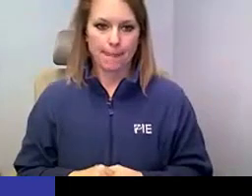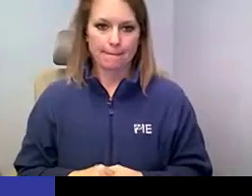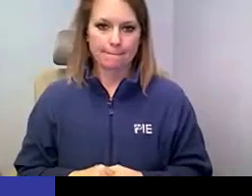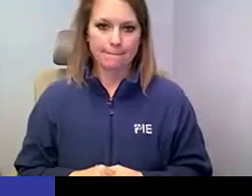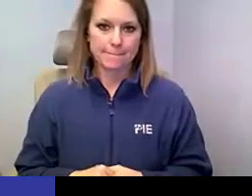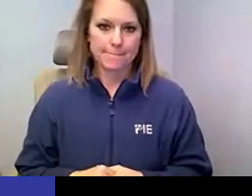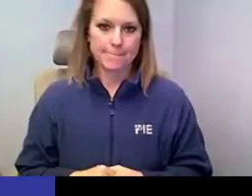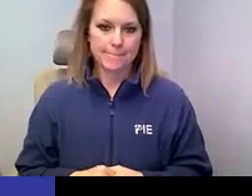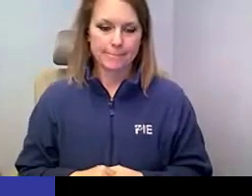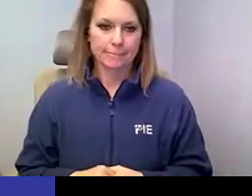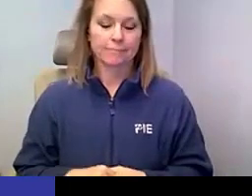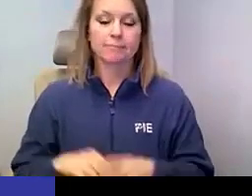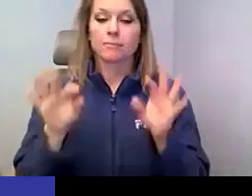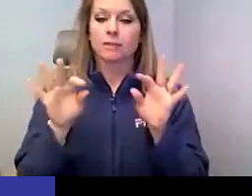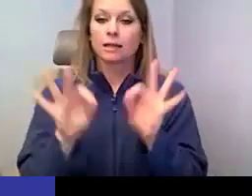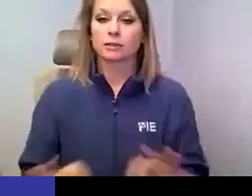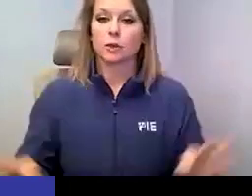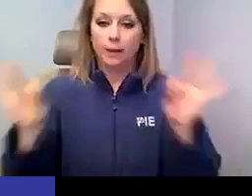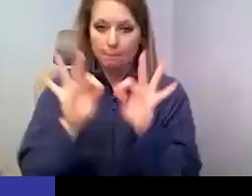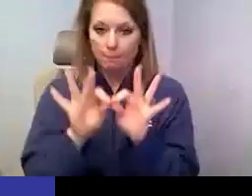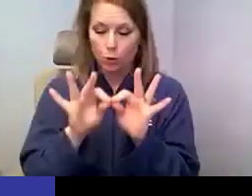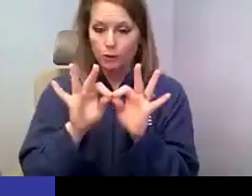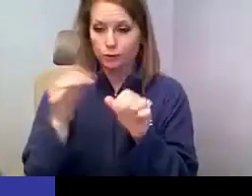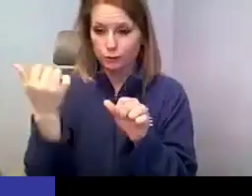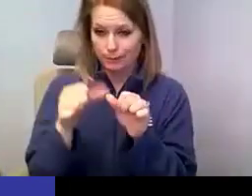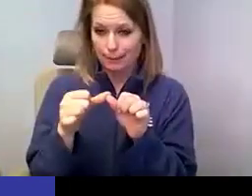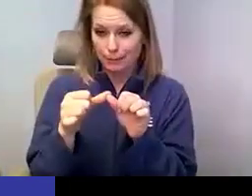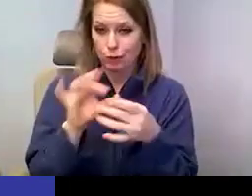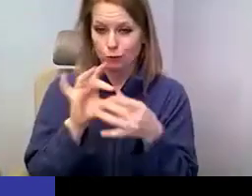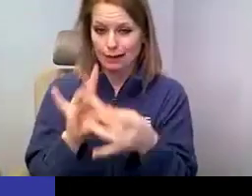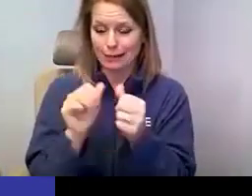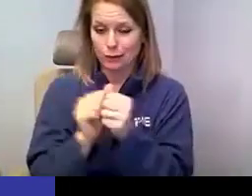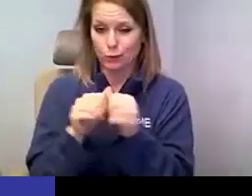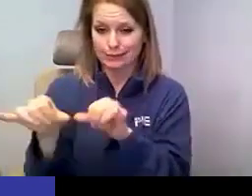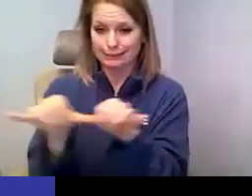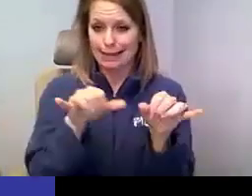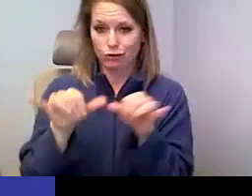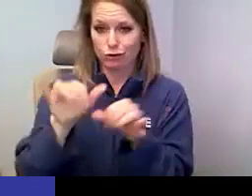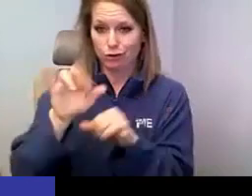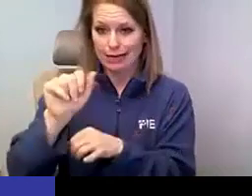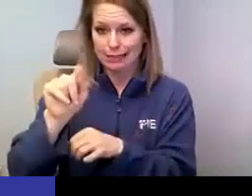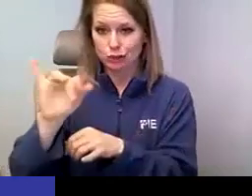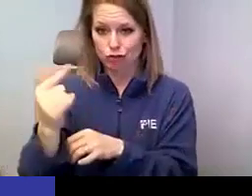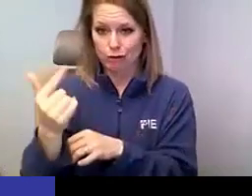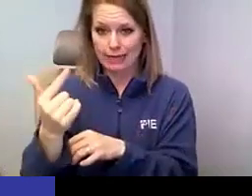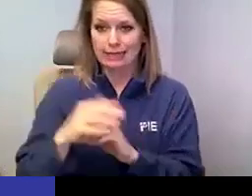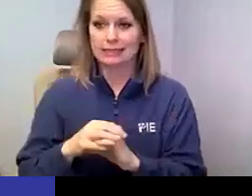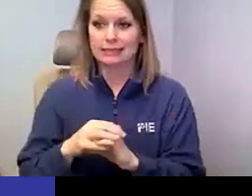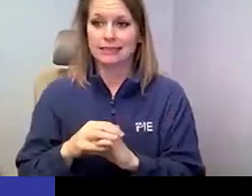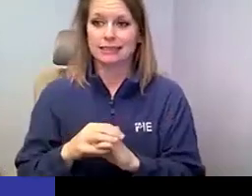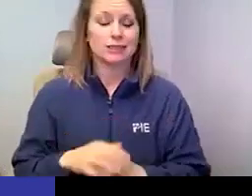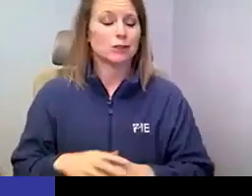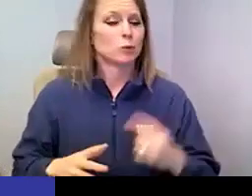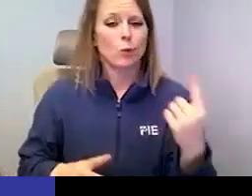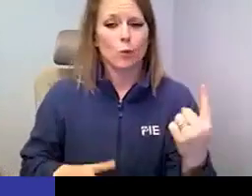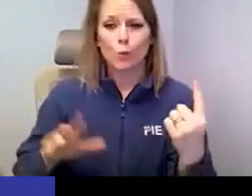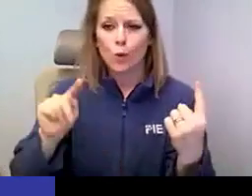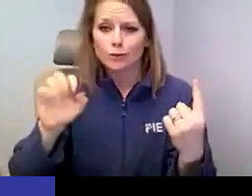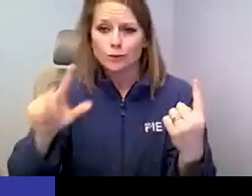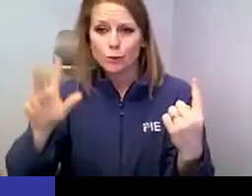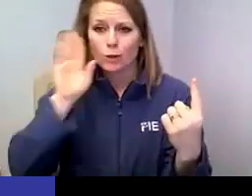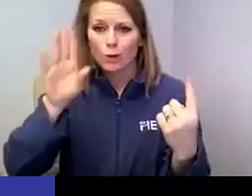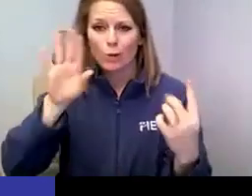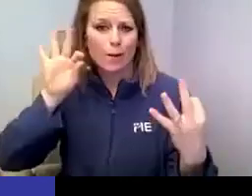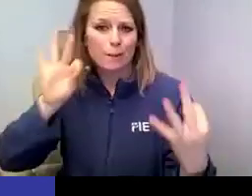Important things to remember about standardized rating scales: that no tool out there is going to perfectly match any individual